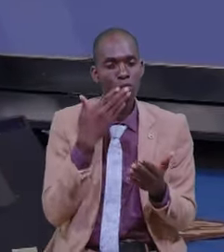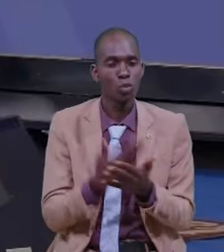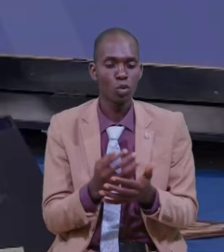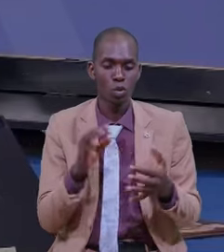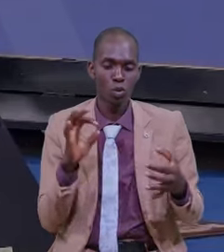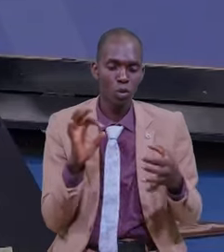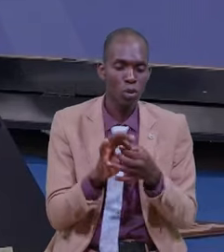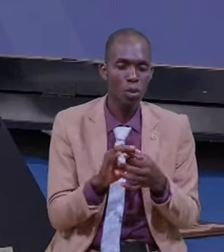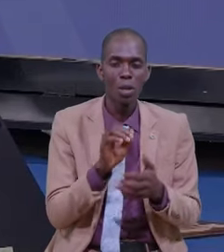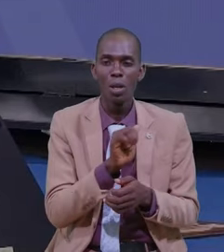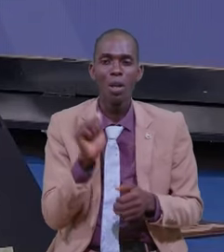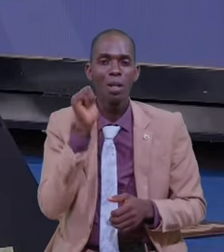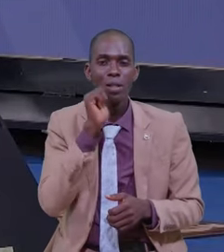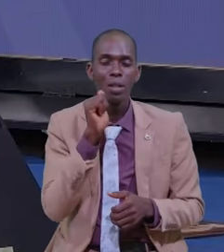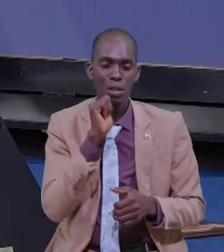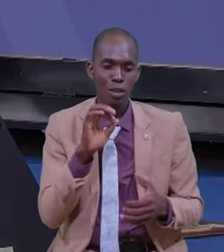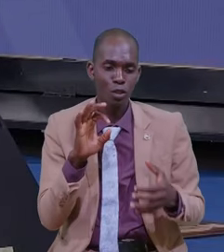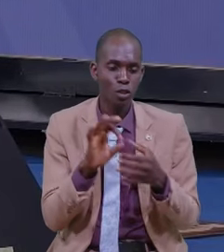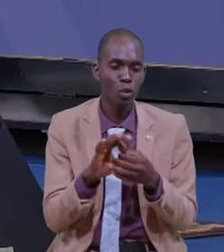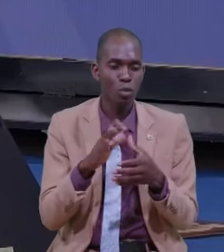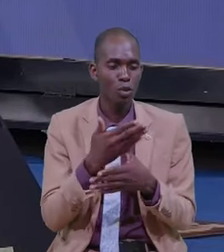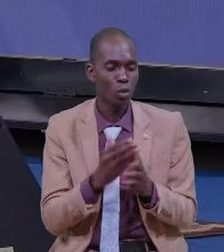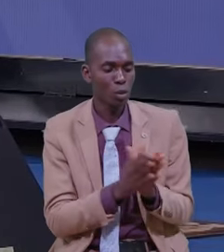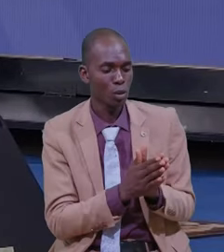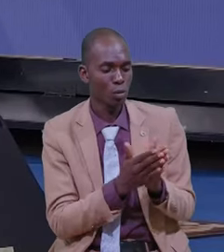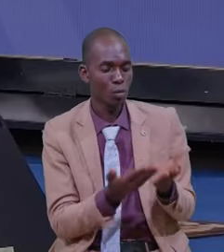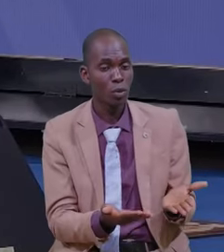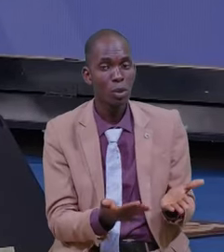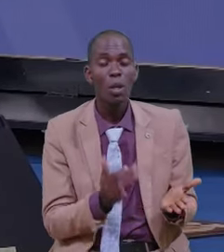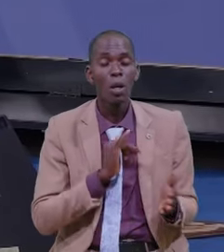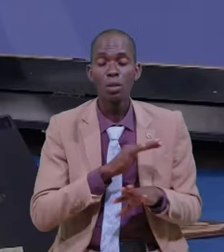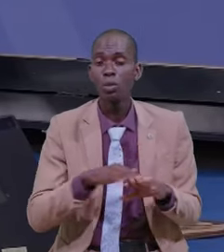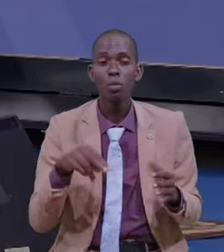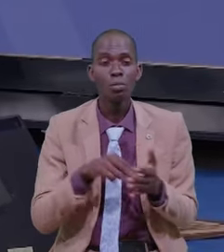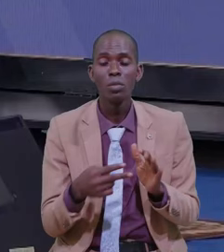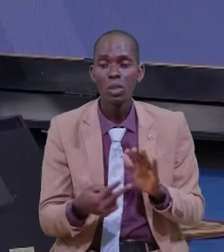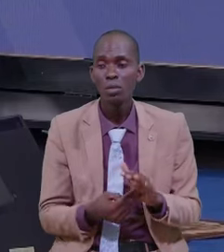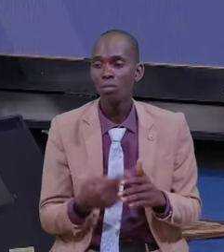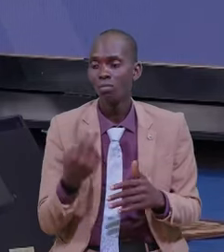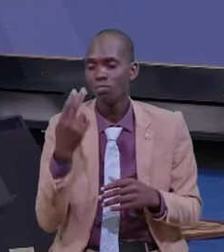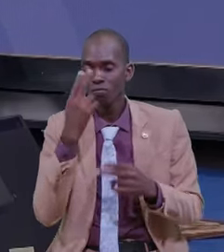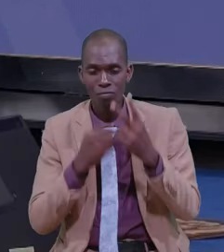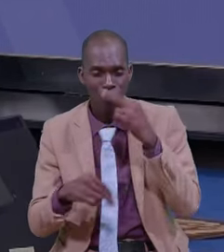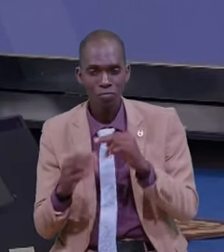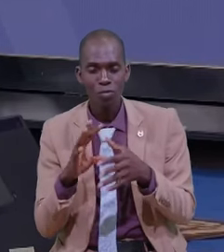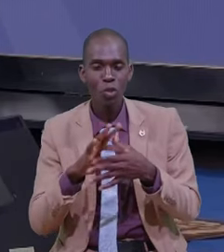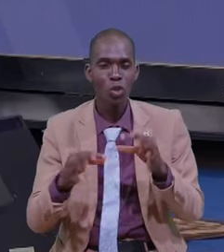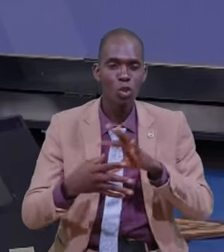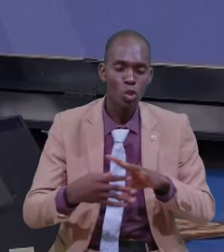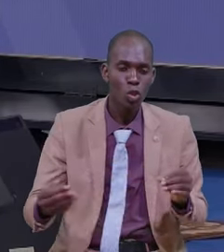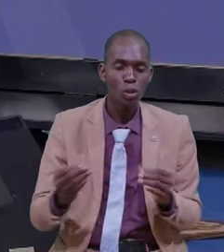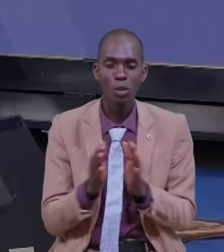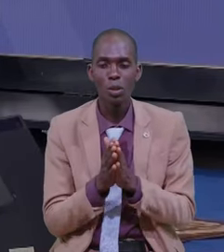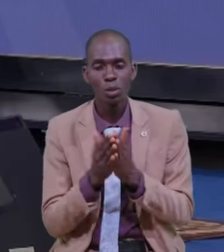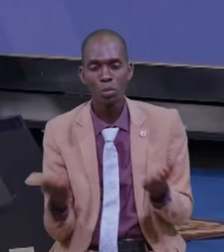daily connection between the books. I'm not talking of novels. I'm not talking of stories, you know. I'm talking of